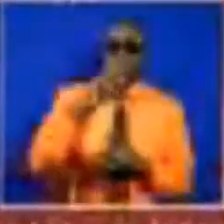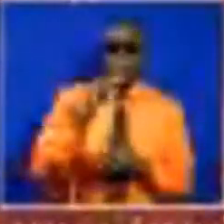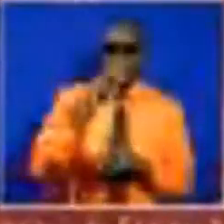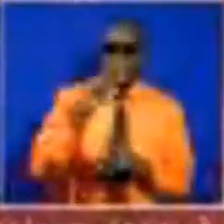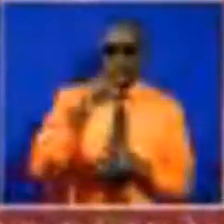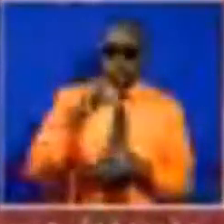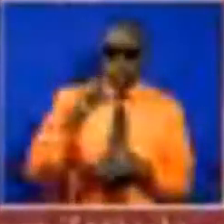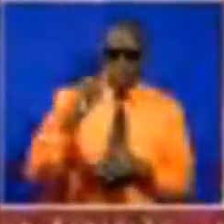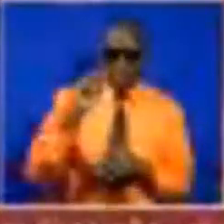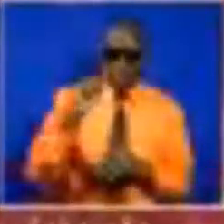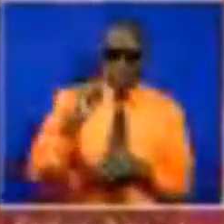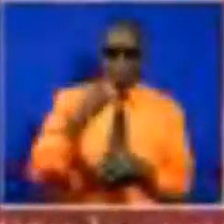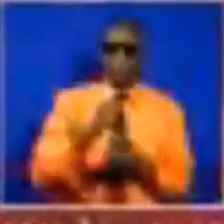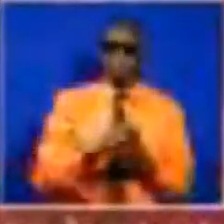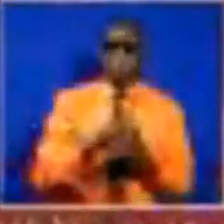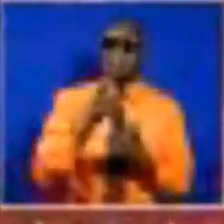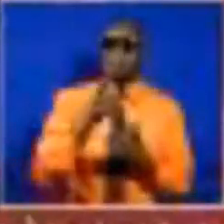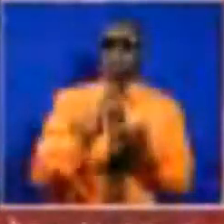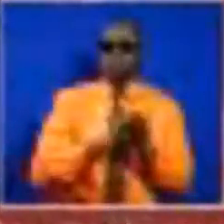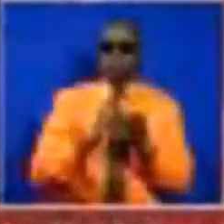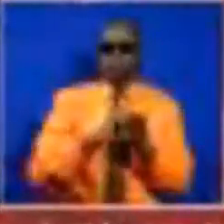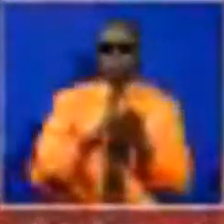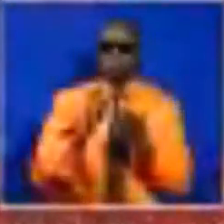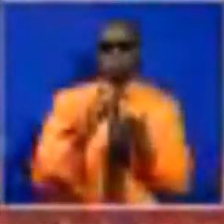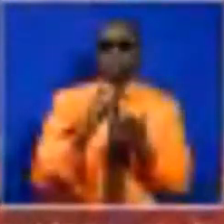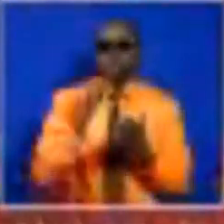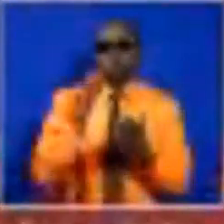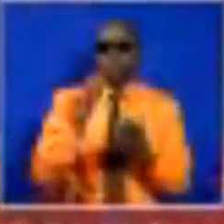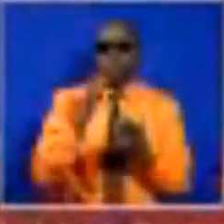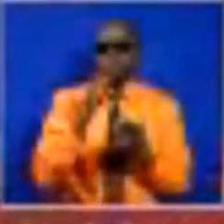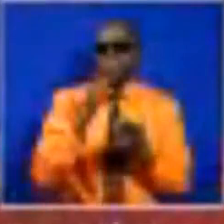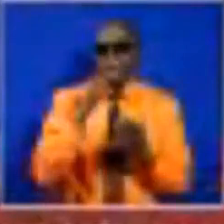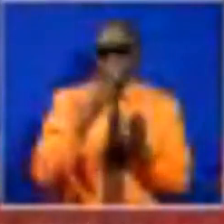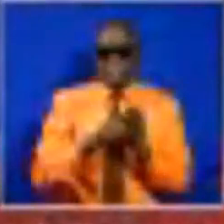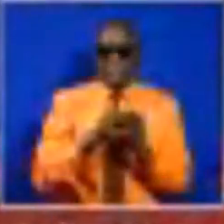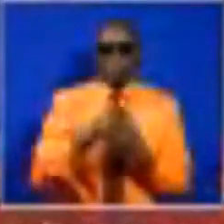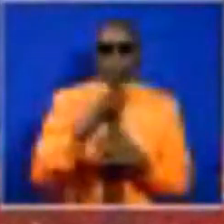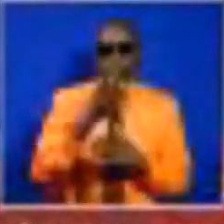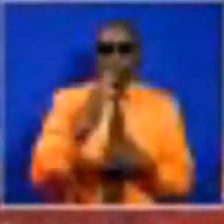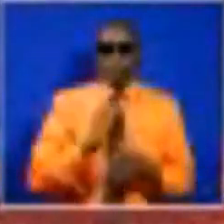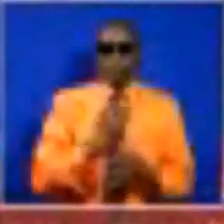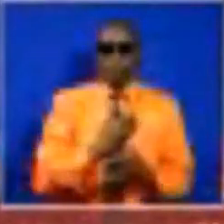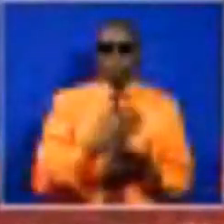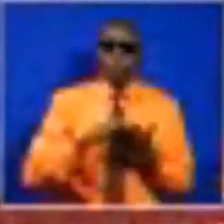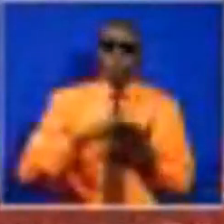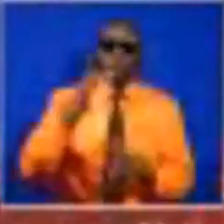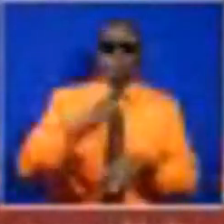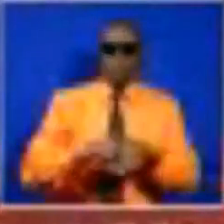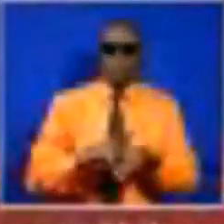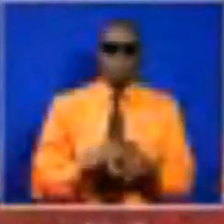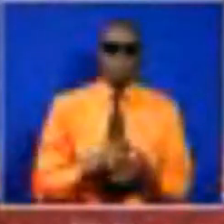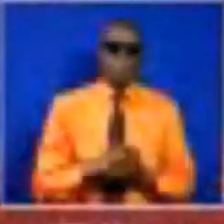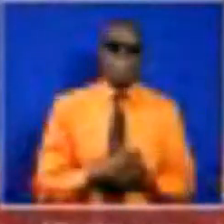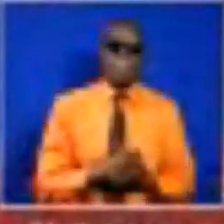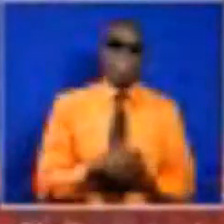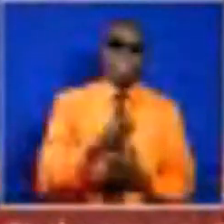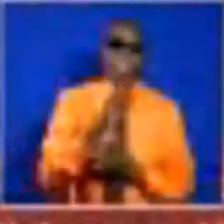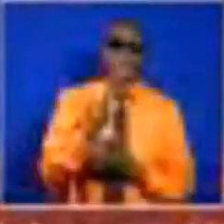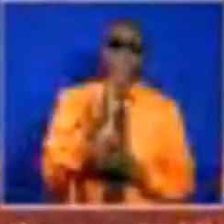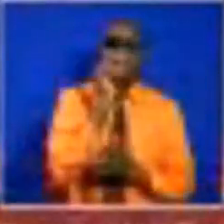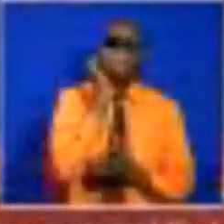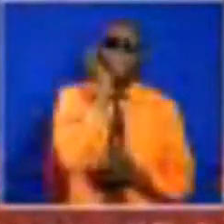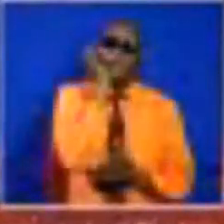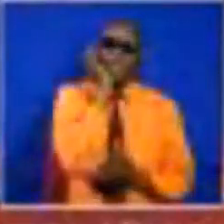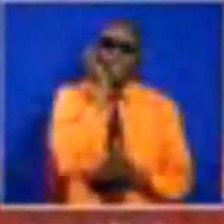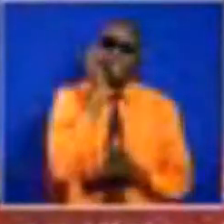of Prisons wrote to the committee requesting for more time. Mr. Mackenzie was not produced